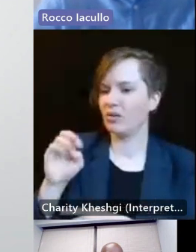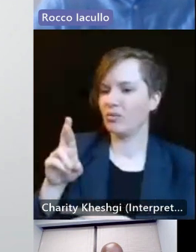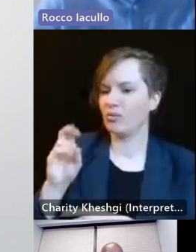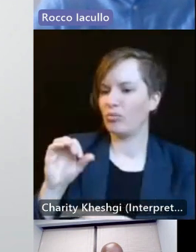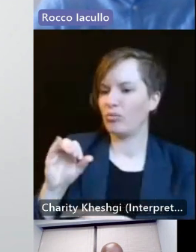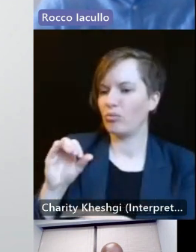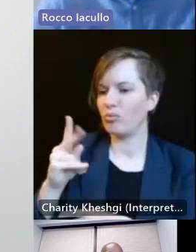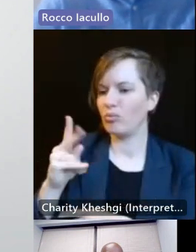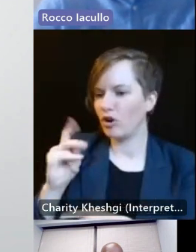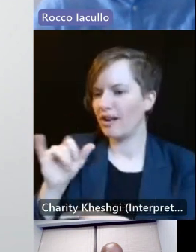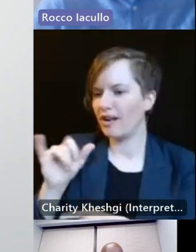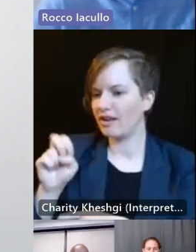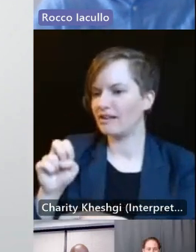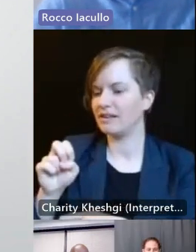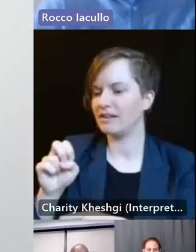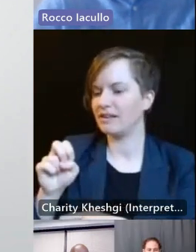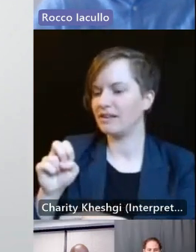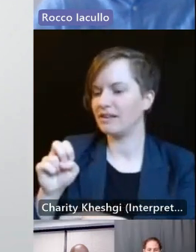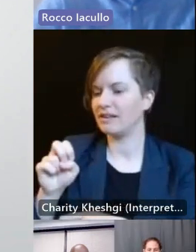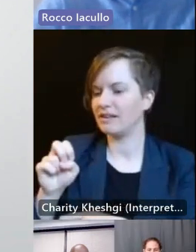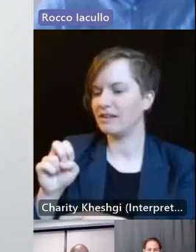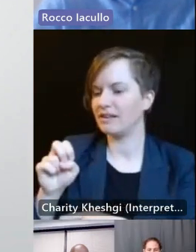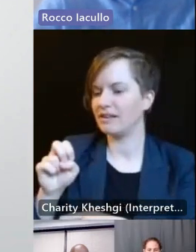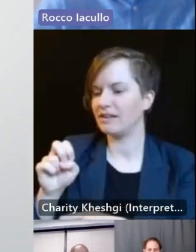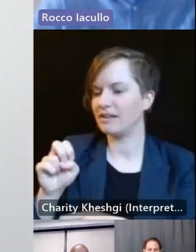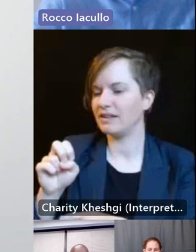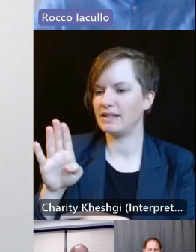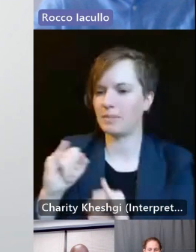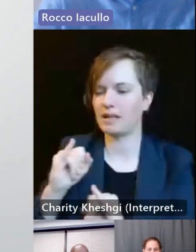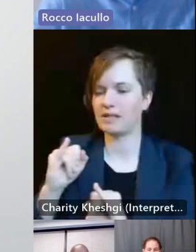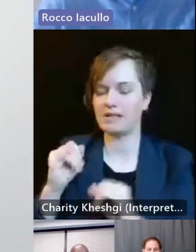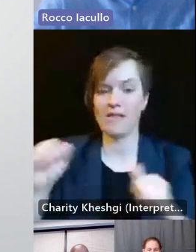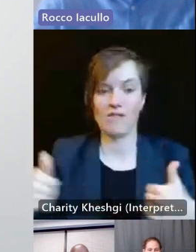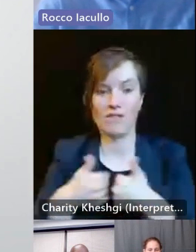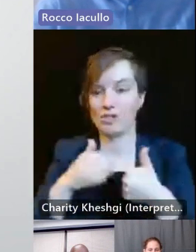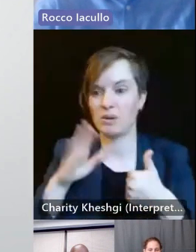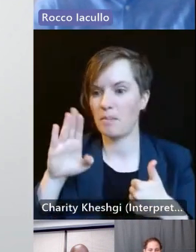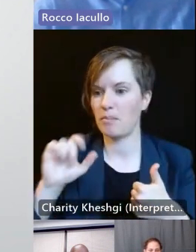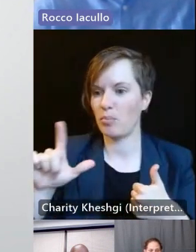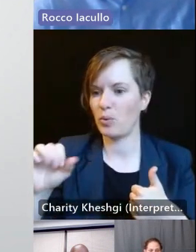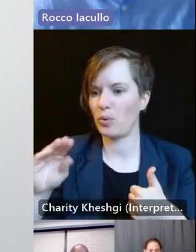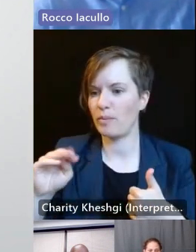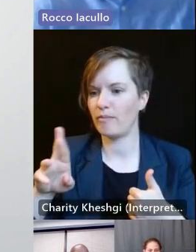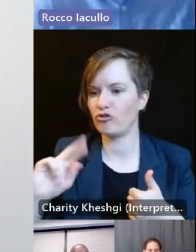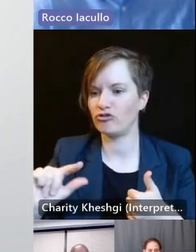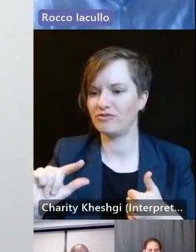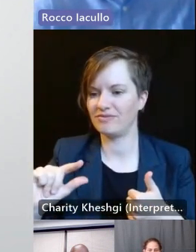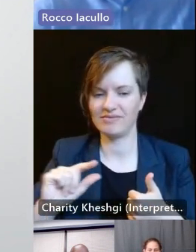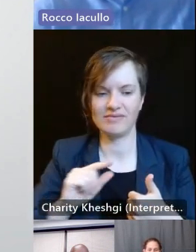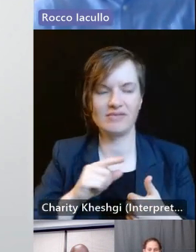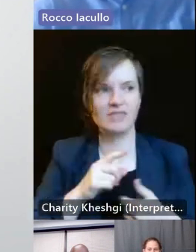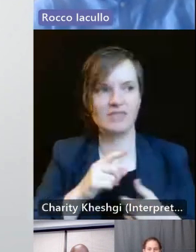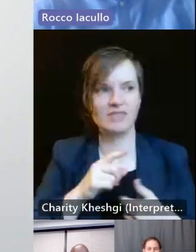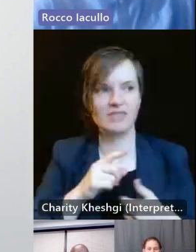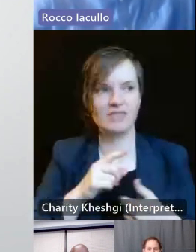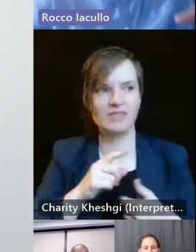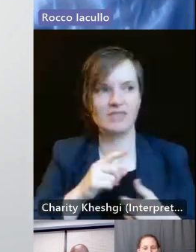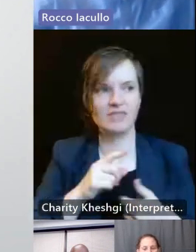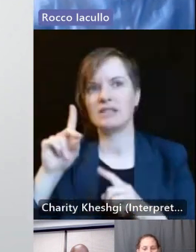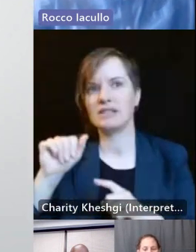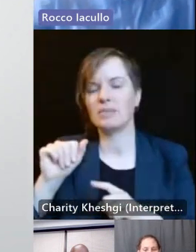Bloomberg, was a case that was brought by disability advocacy organizations and several disabled